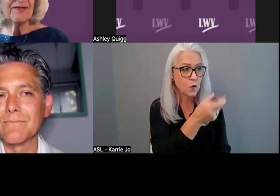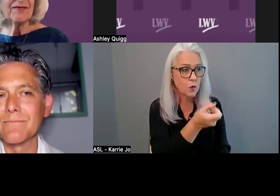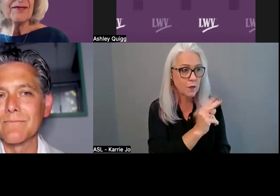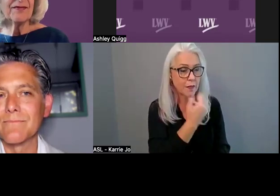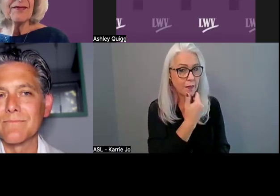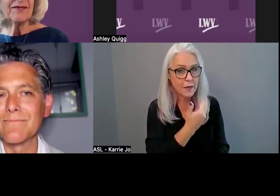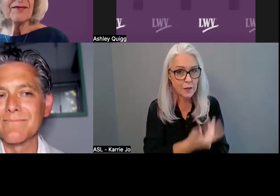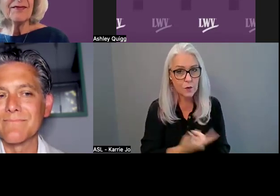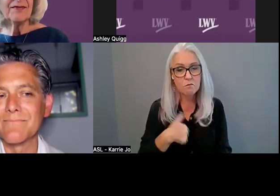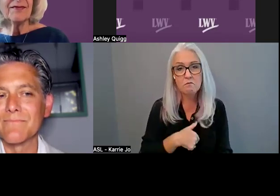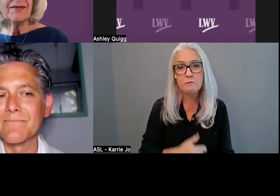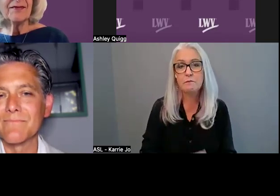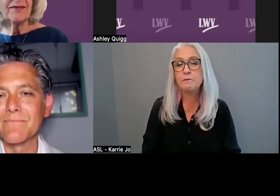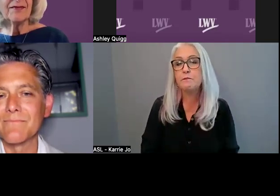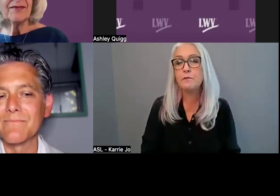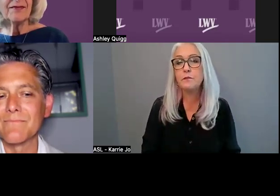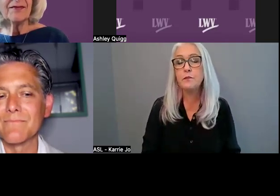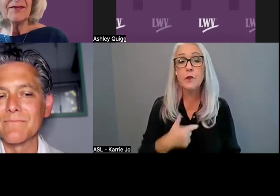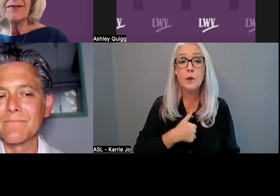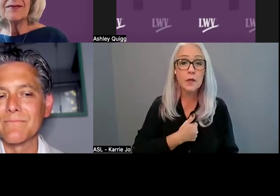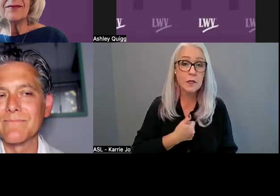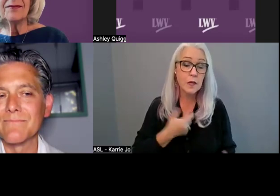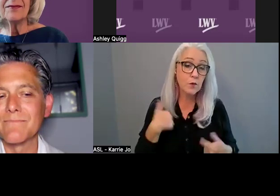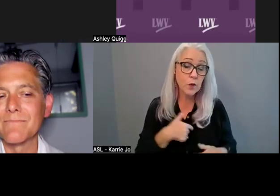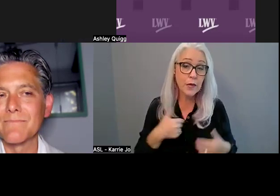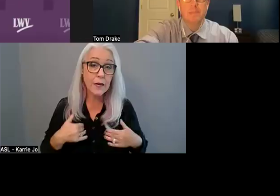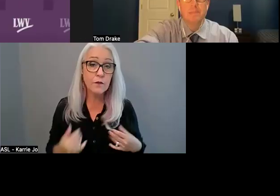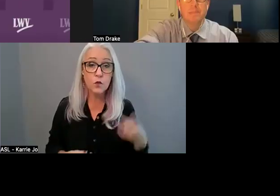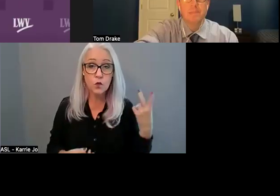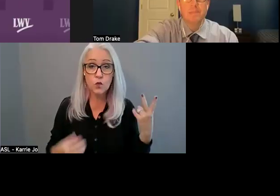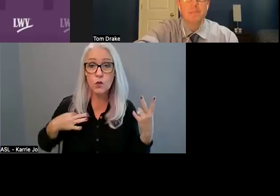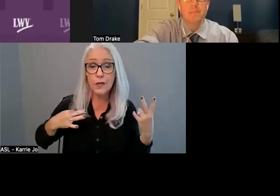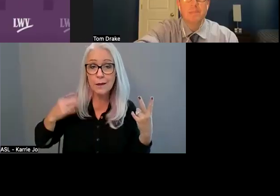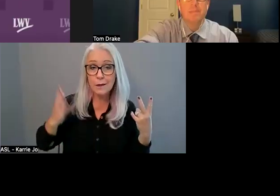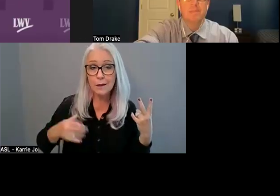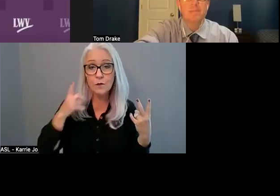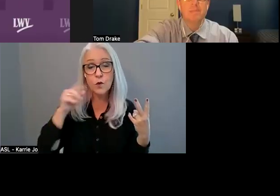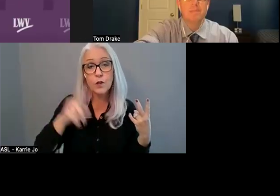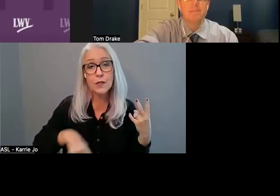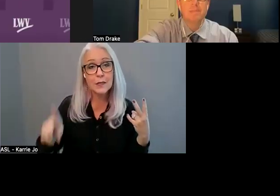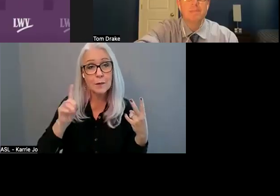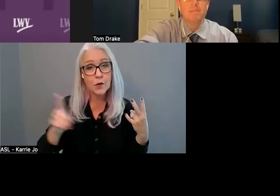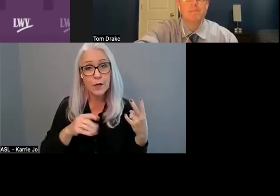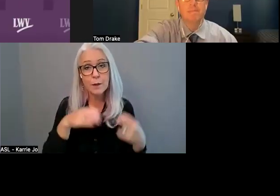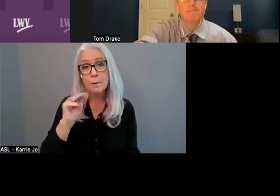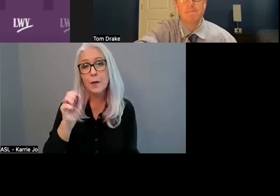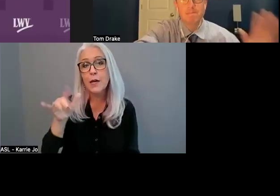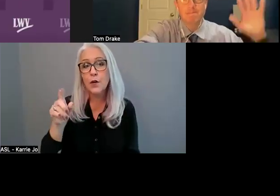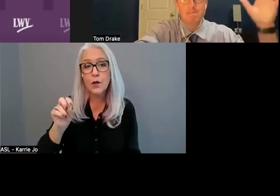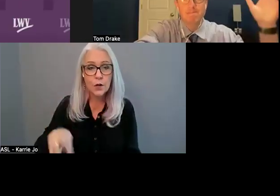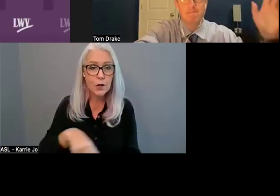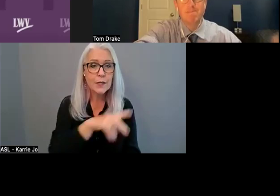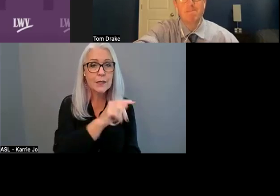moderate tonight. Along with myself, we have the two candidates vying for the Democratic nomination for mayor, Tom Drake and Morgen